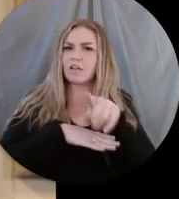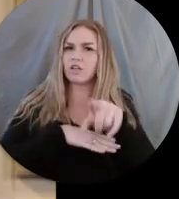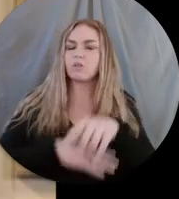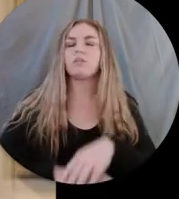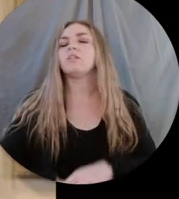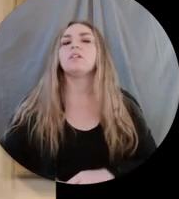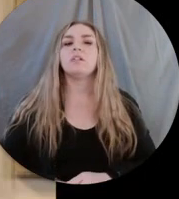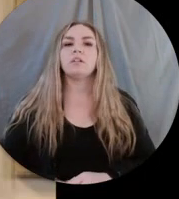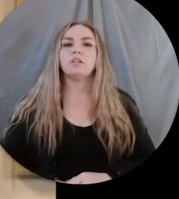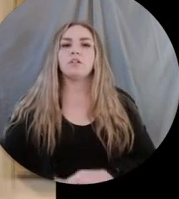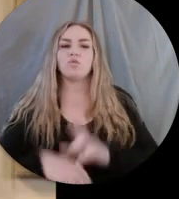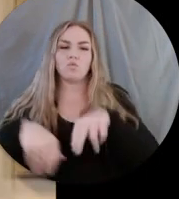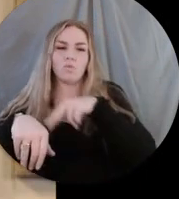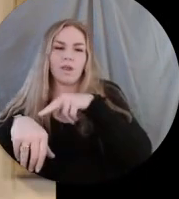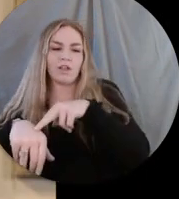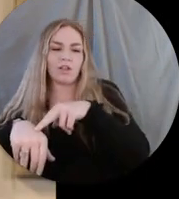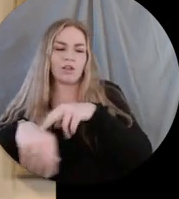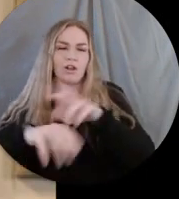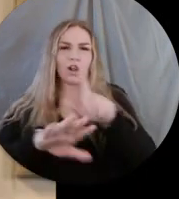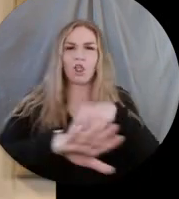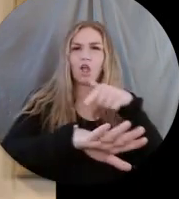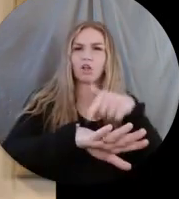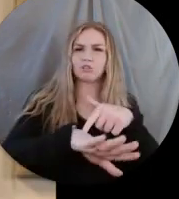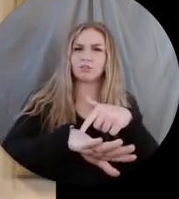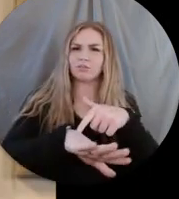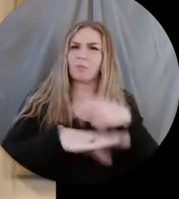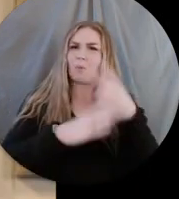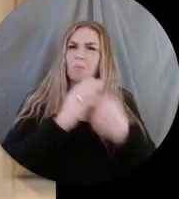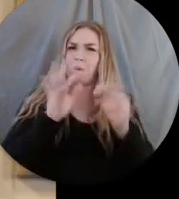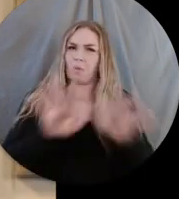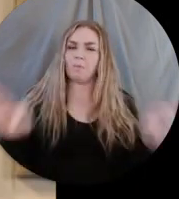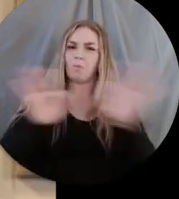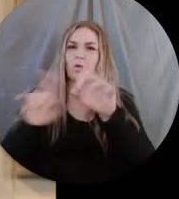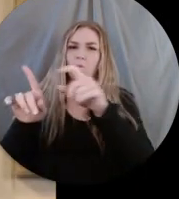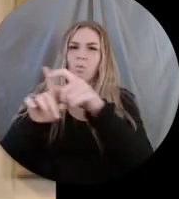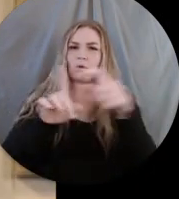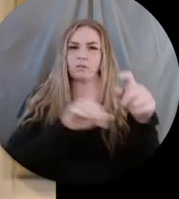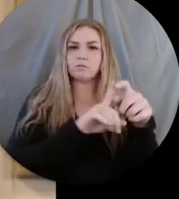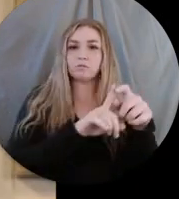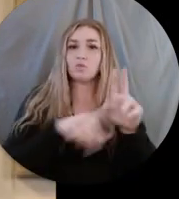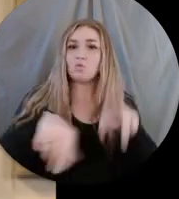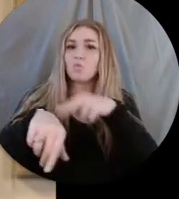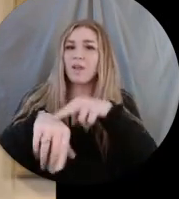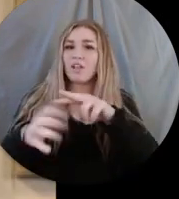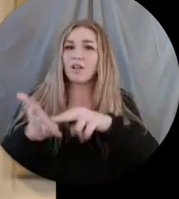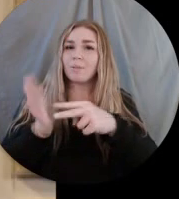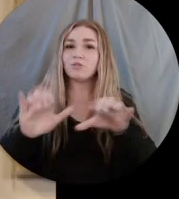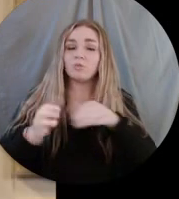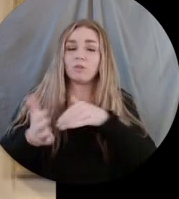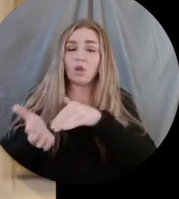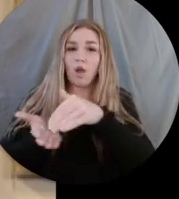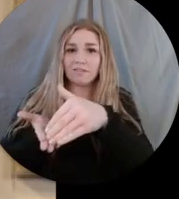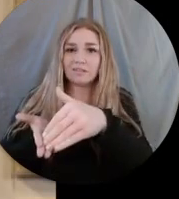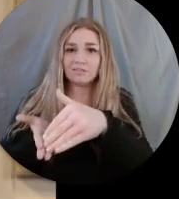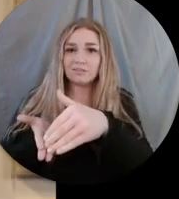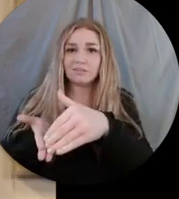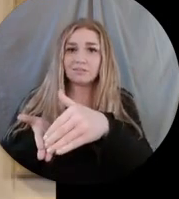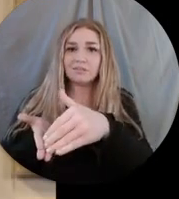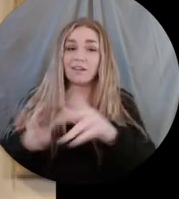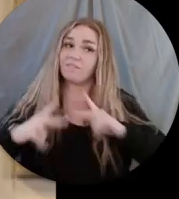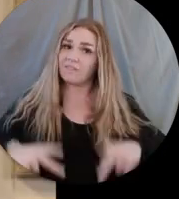long-term. Regular means you do it consistently and we're talking about physical activity here. So, yes, you may